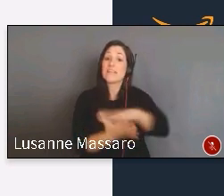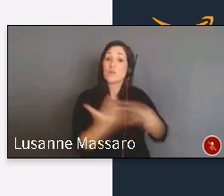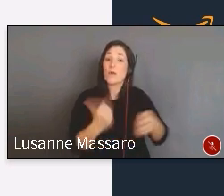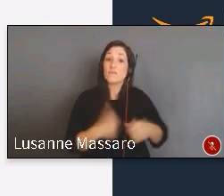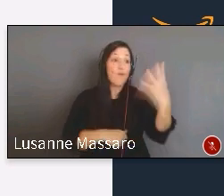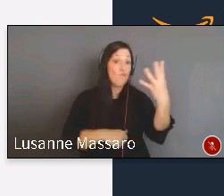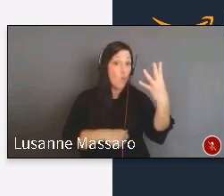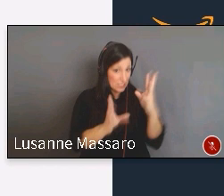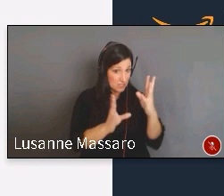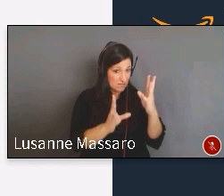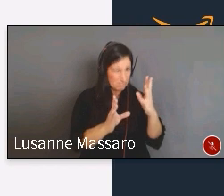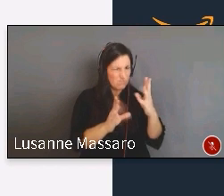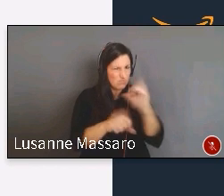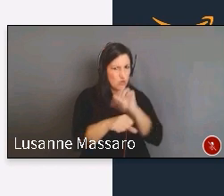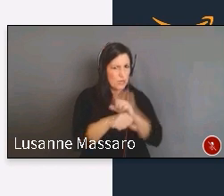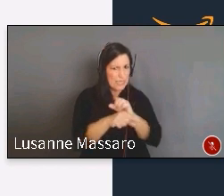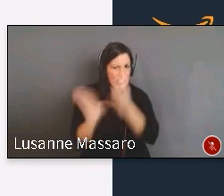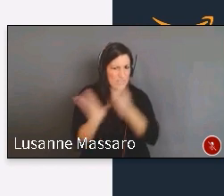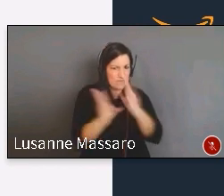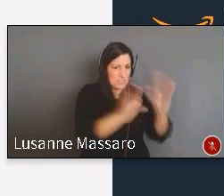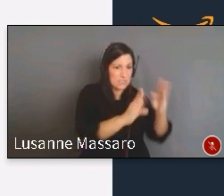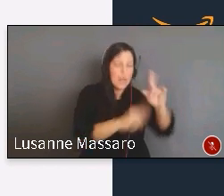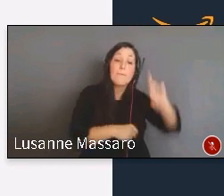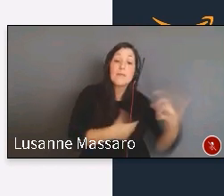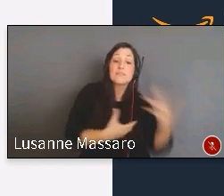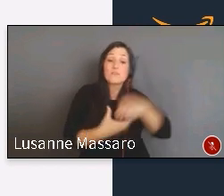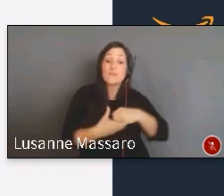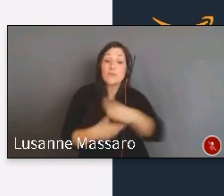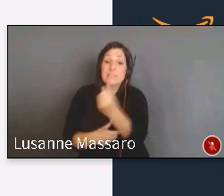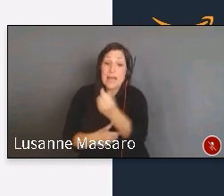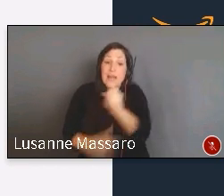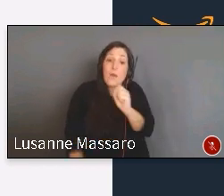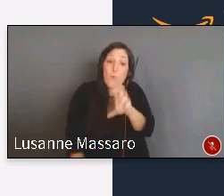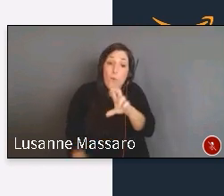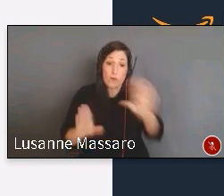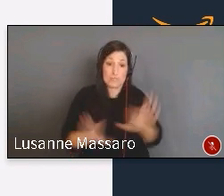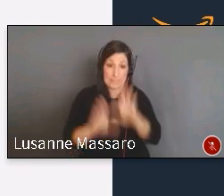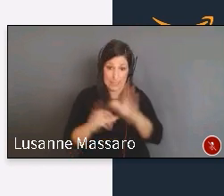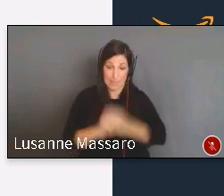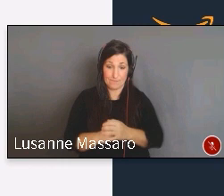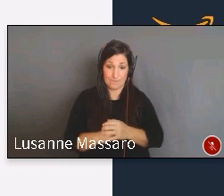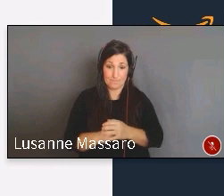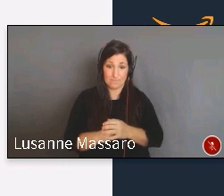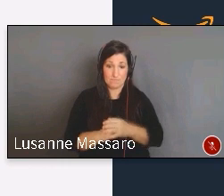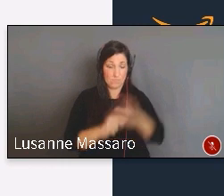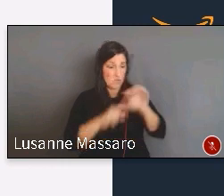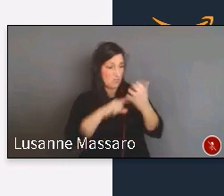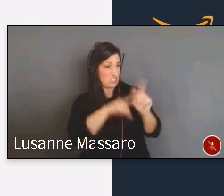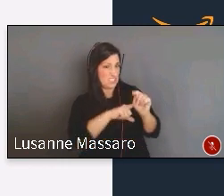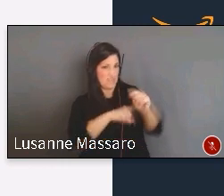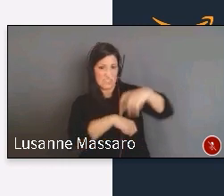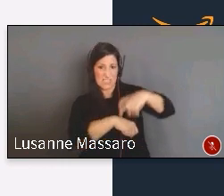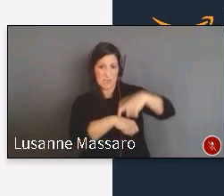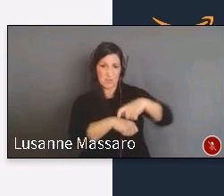must include a Saturday or Sunday. Shifts can be from 4 to 5 hours long,